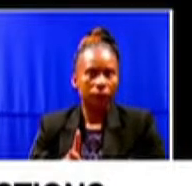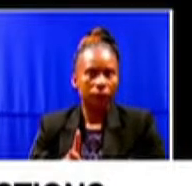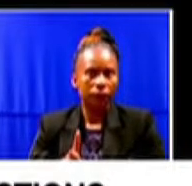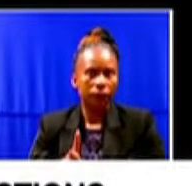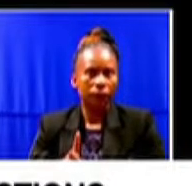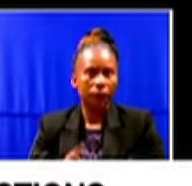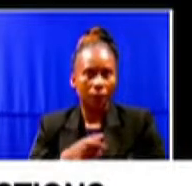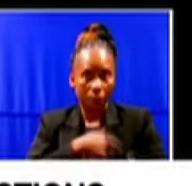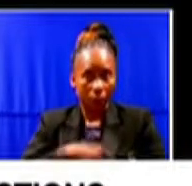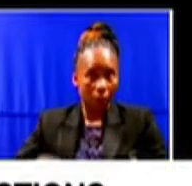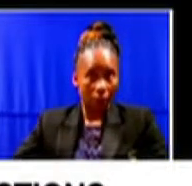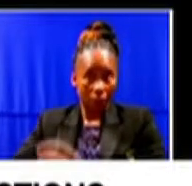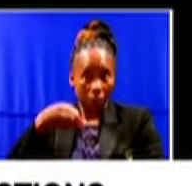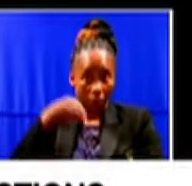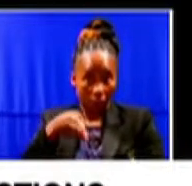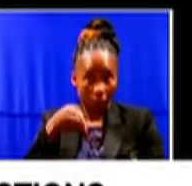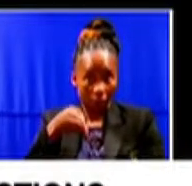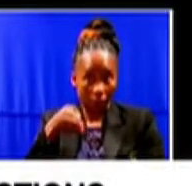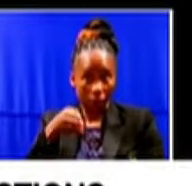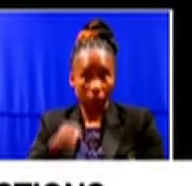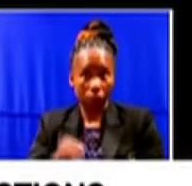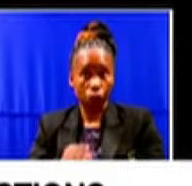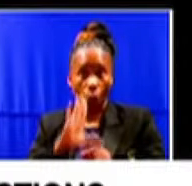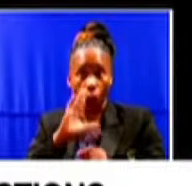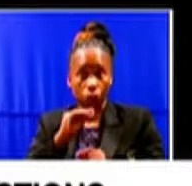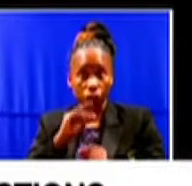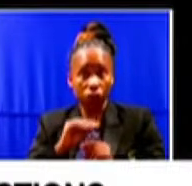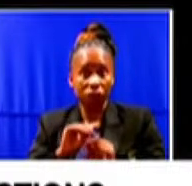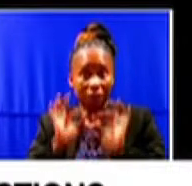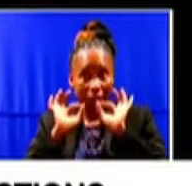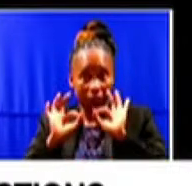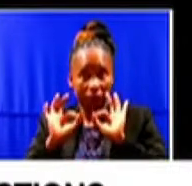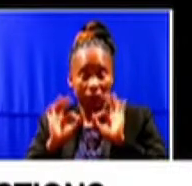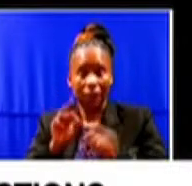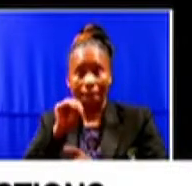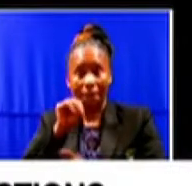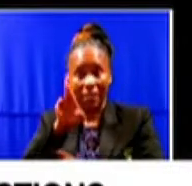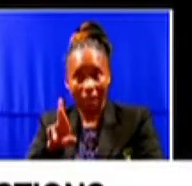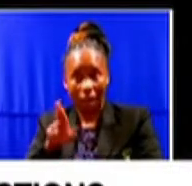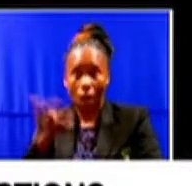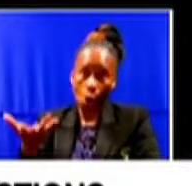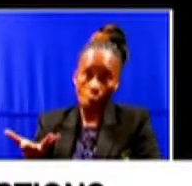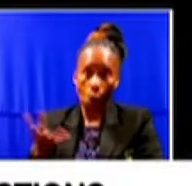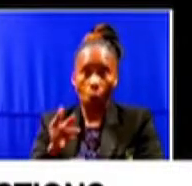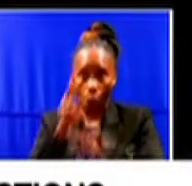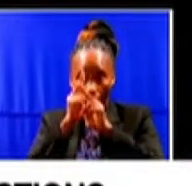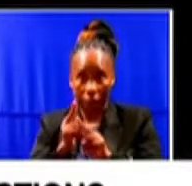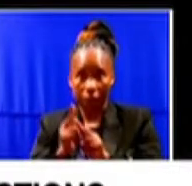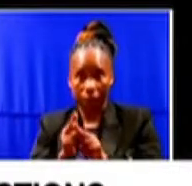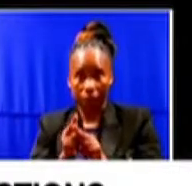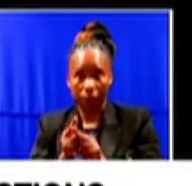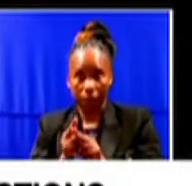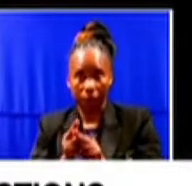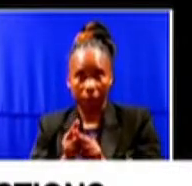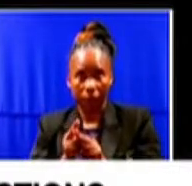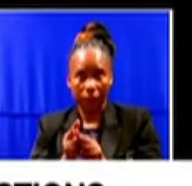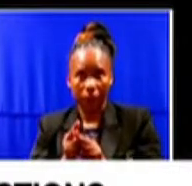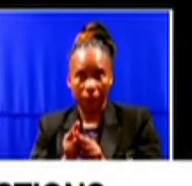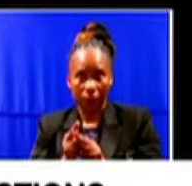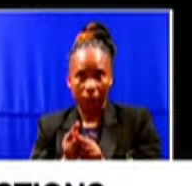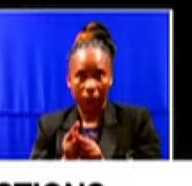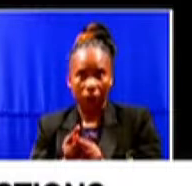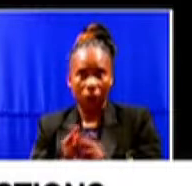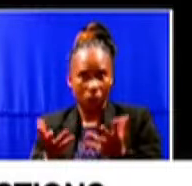appropriately, Mr. or Honorable, and in the case of the President, similarly as well